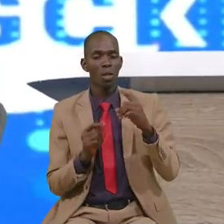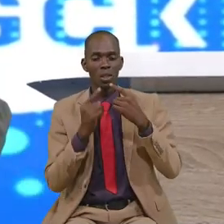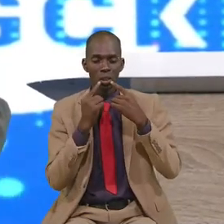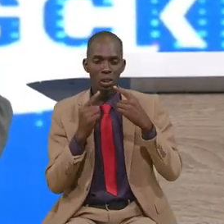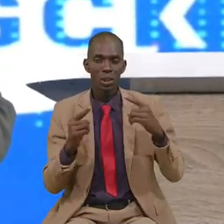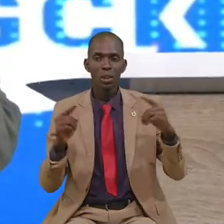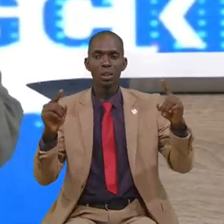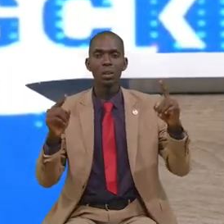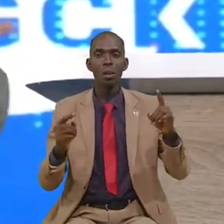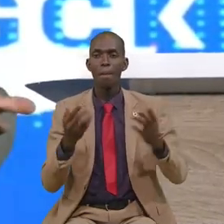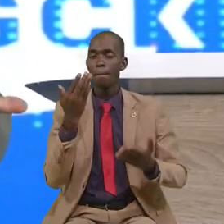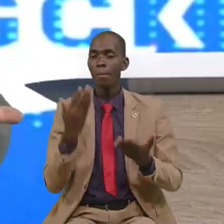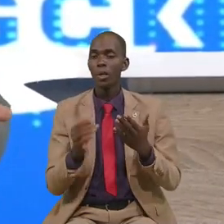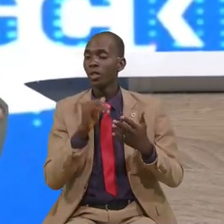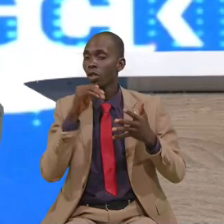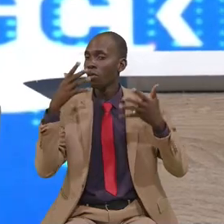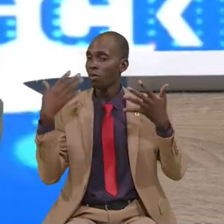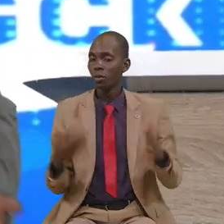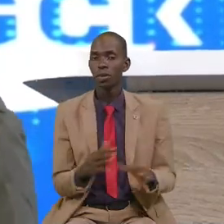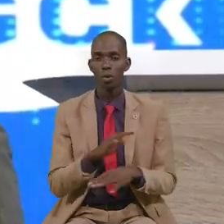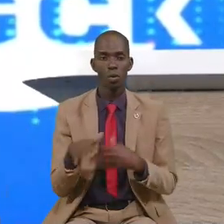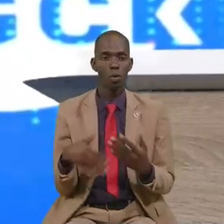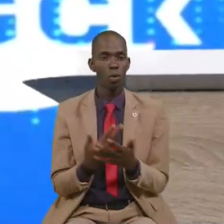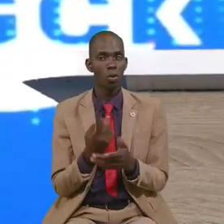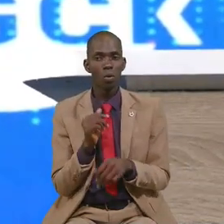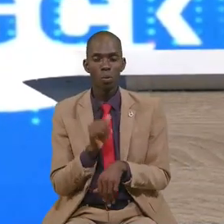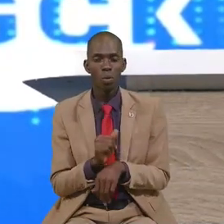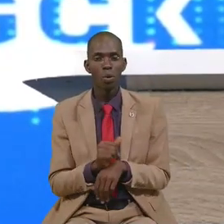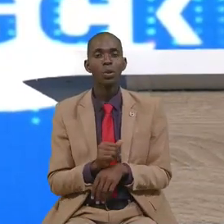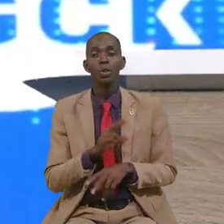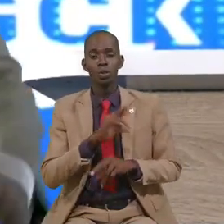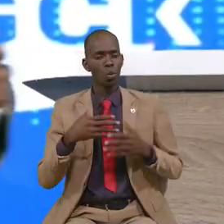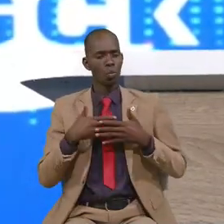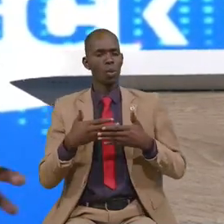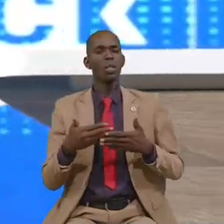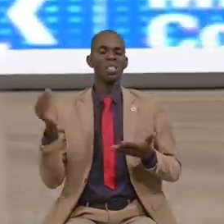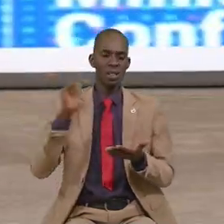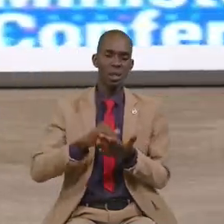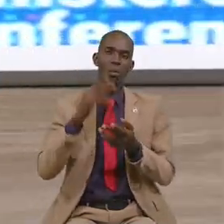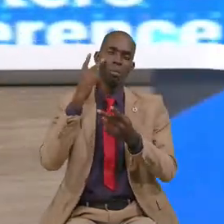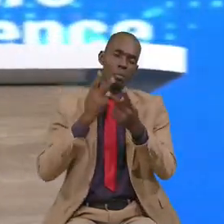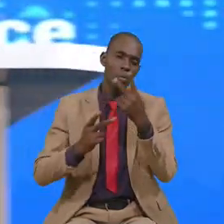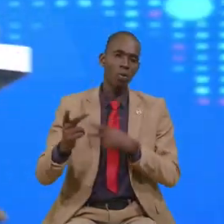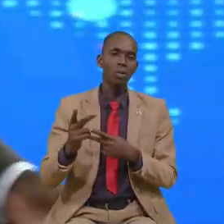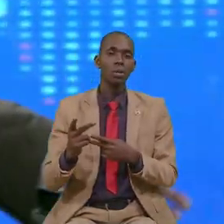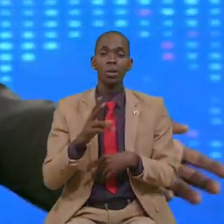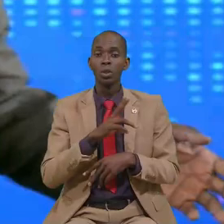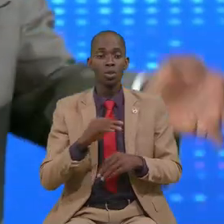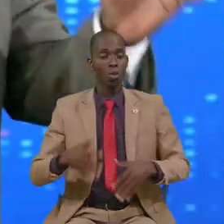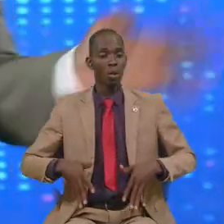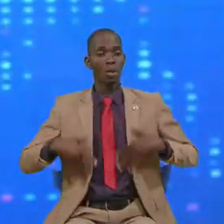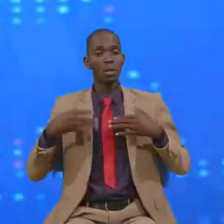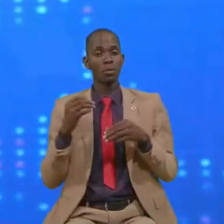not do it all. No breath in them, prophesy again. No life in